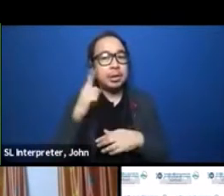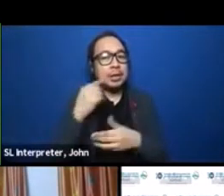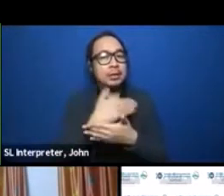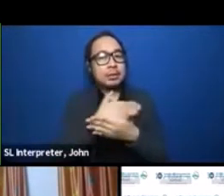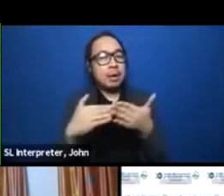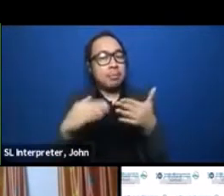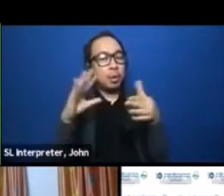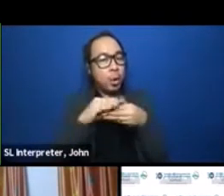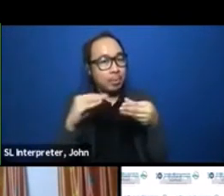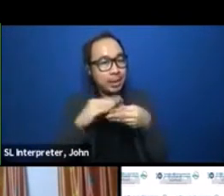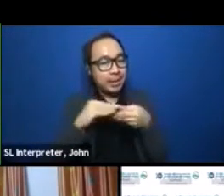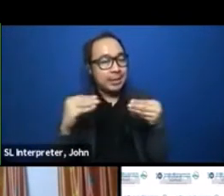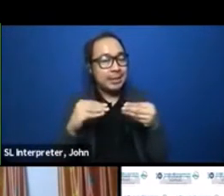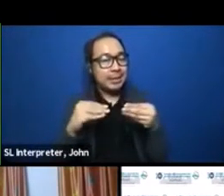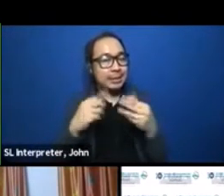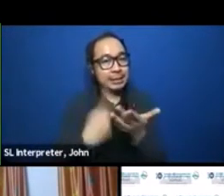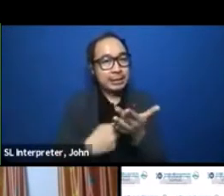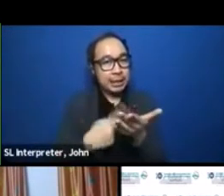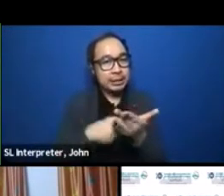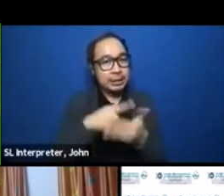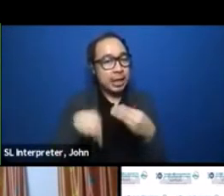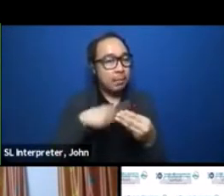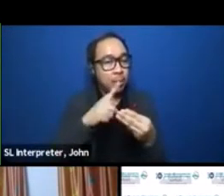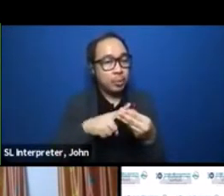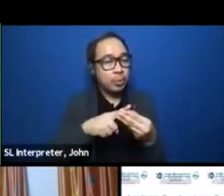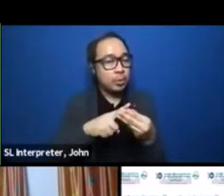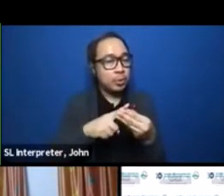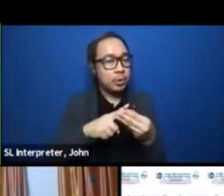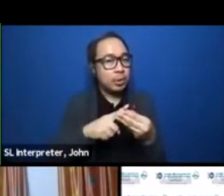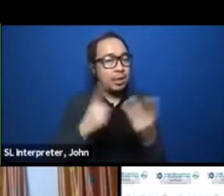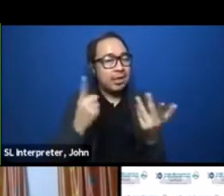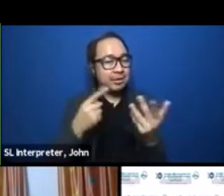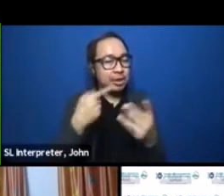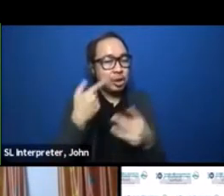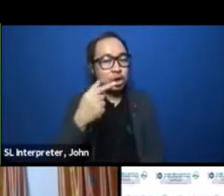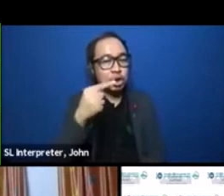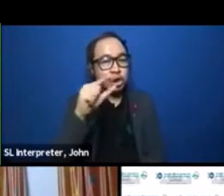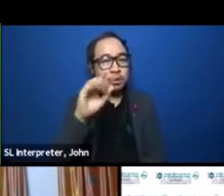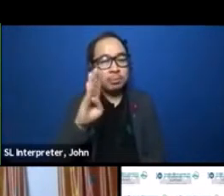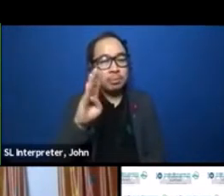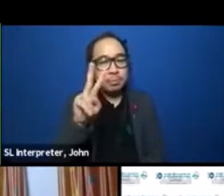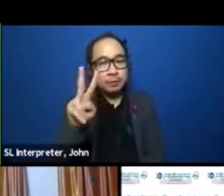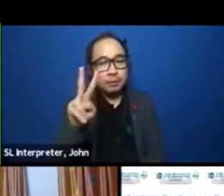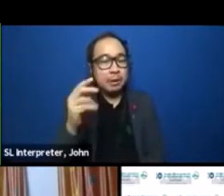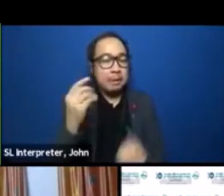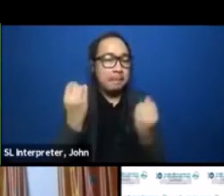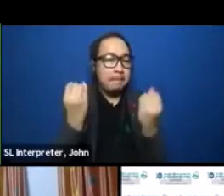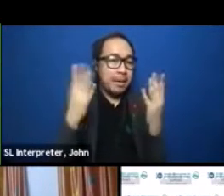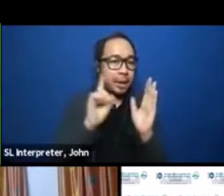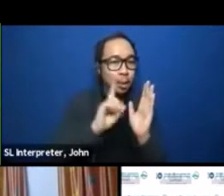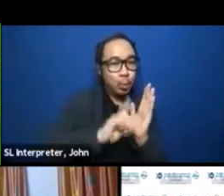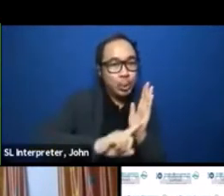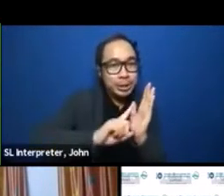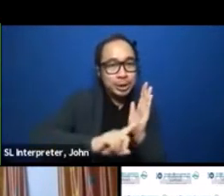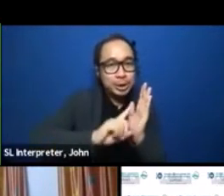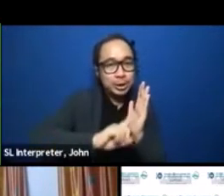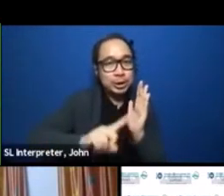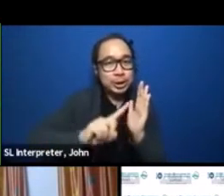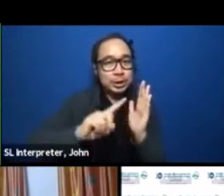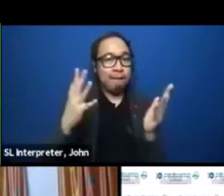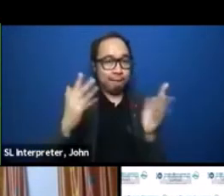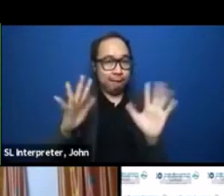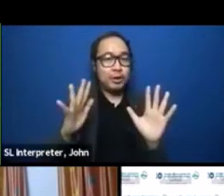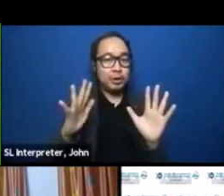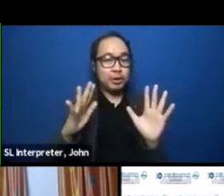discussed about how to, you know, reduce gender-based violence, many of the studies which have been done taking into